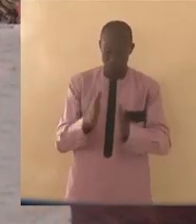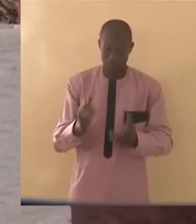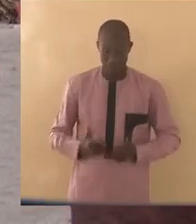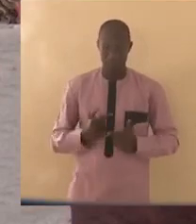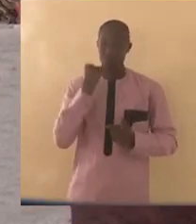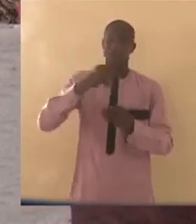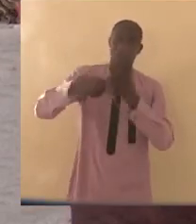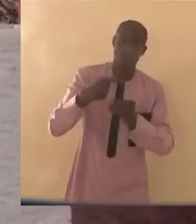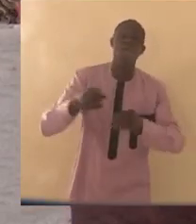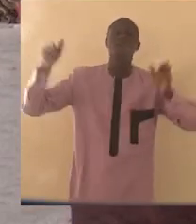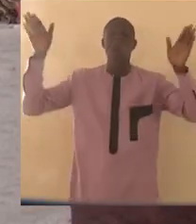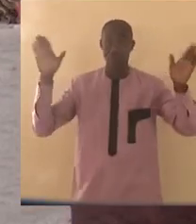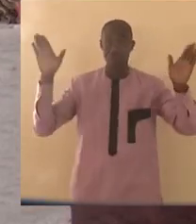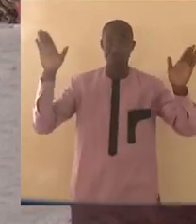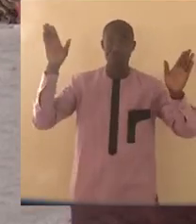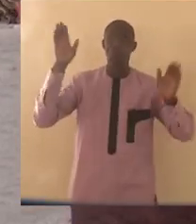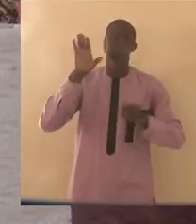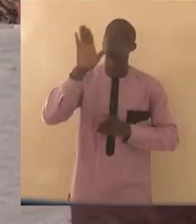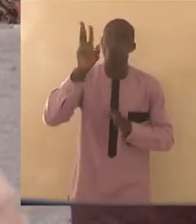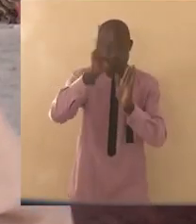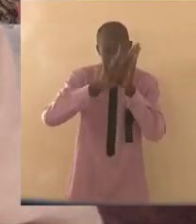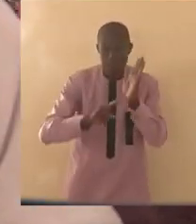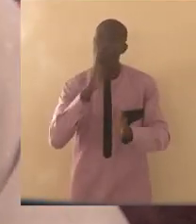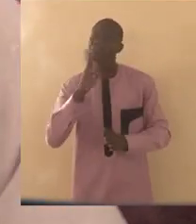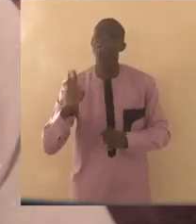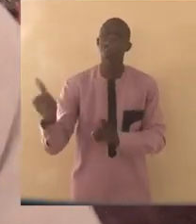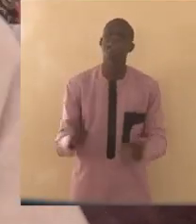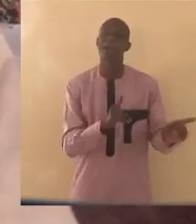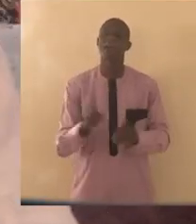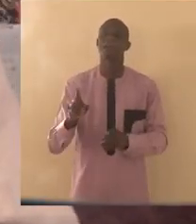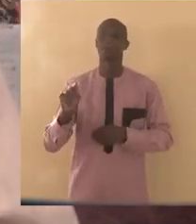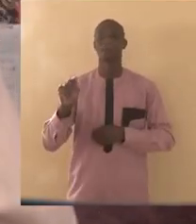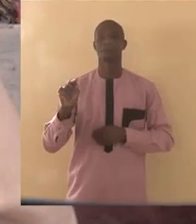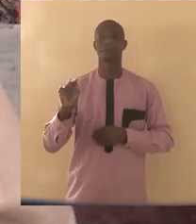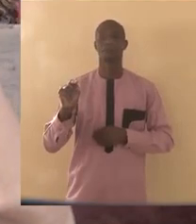Christian life is about submission to your will be done.